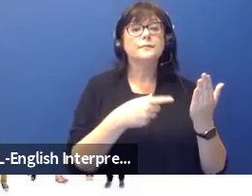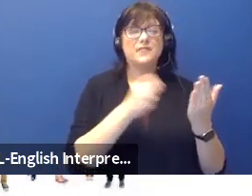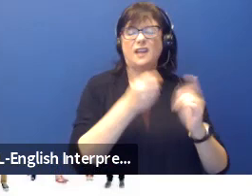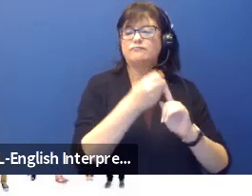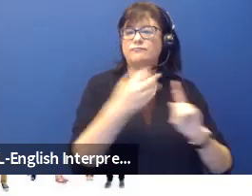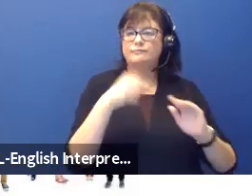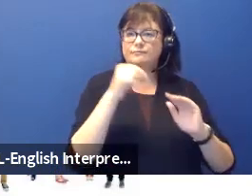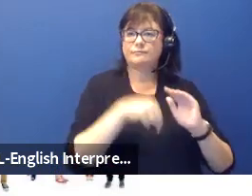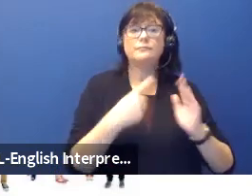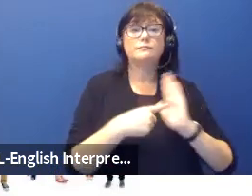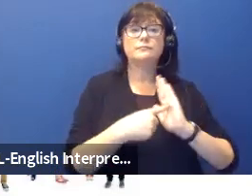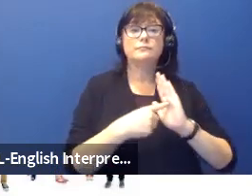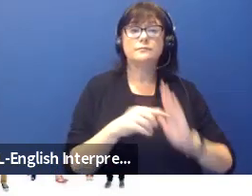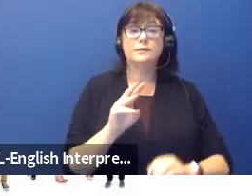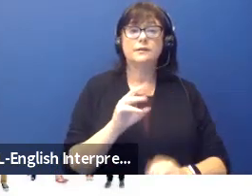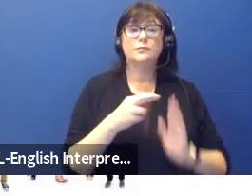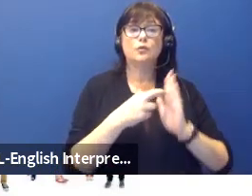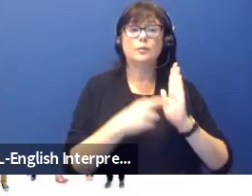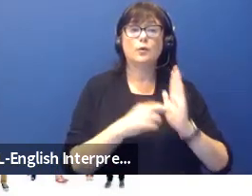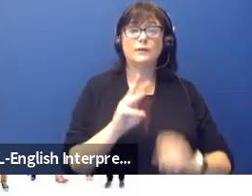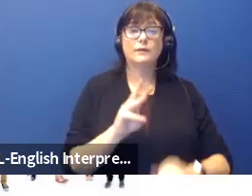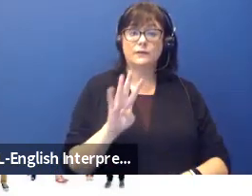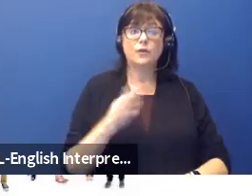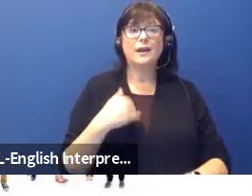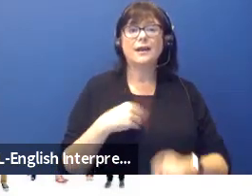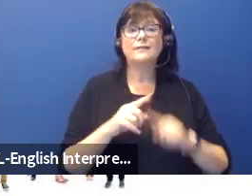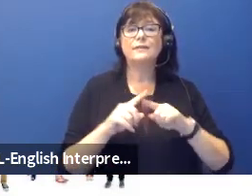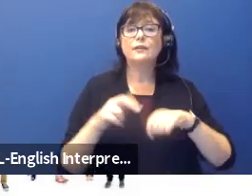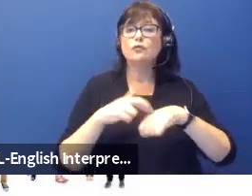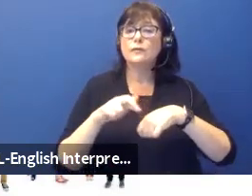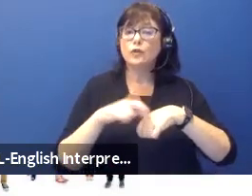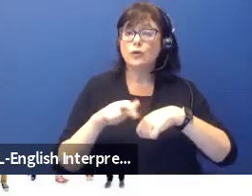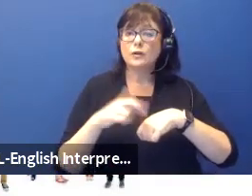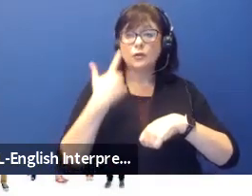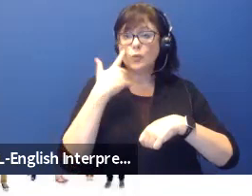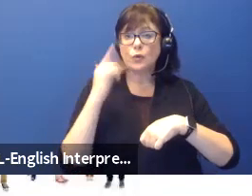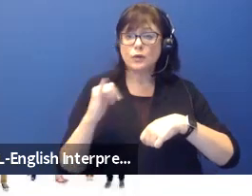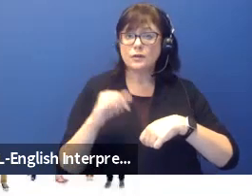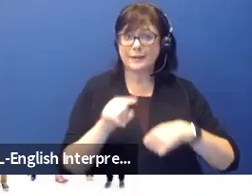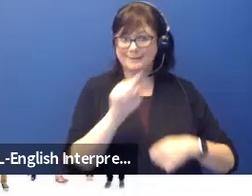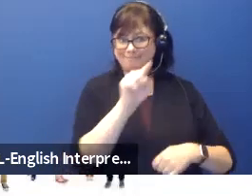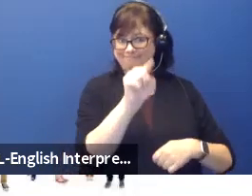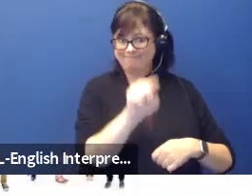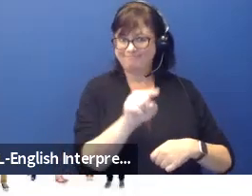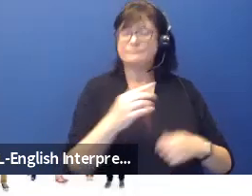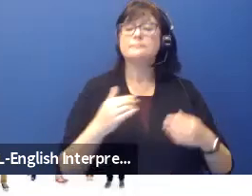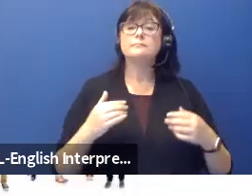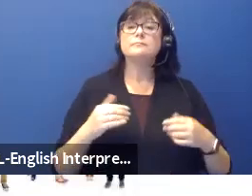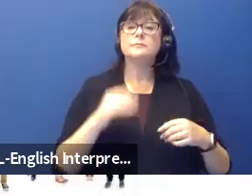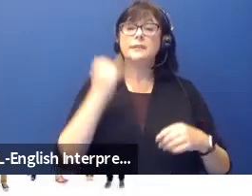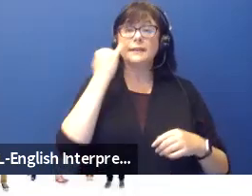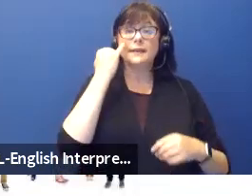report 64 guide, there's a list of all the different referral types, and you would see them in CaMS in the dropdown, and